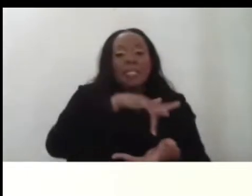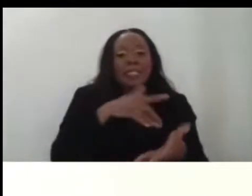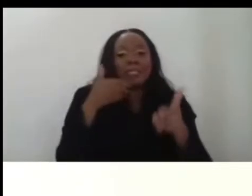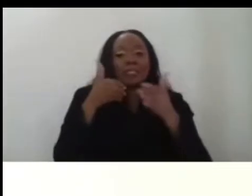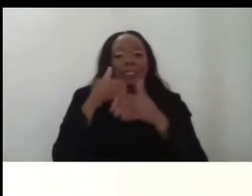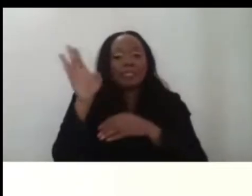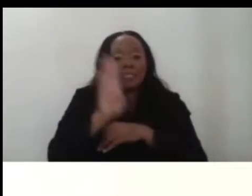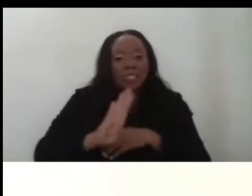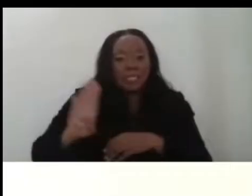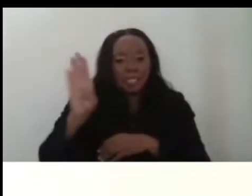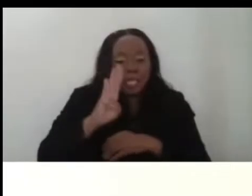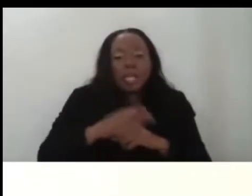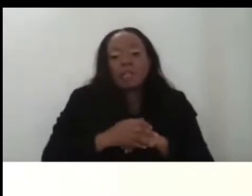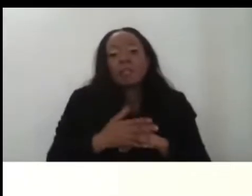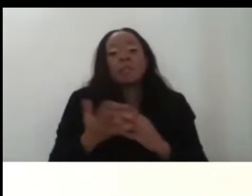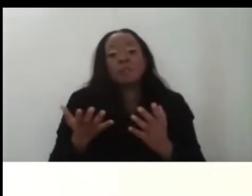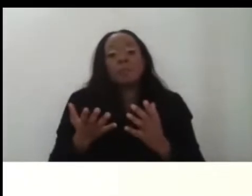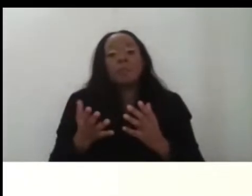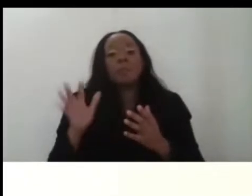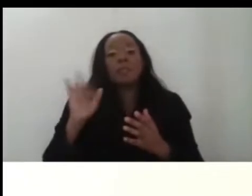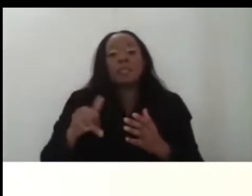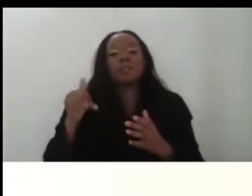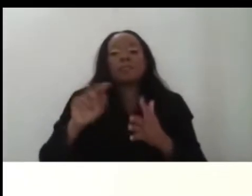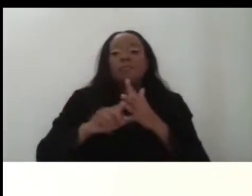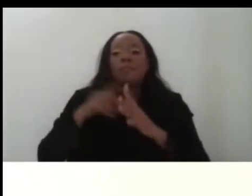since records began back in 1855.